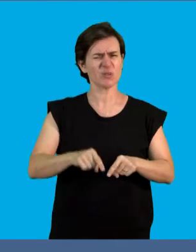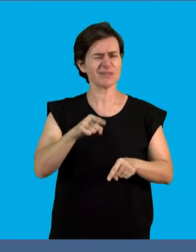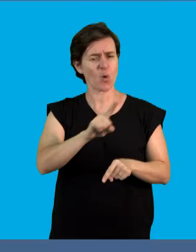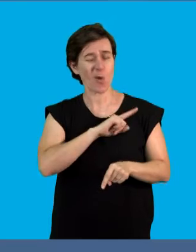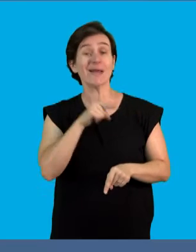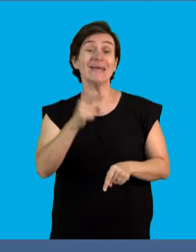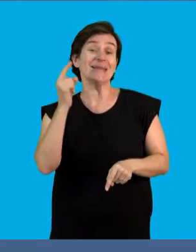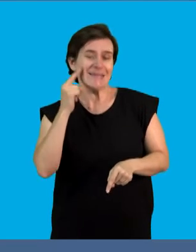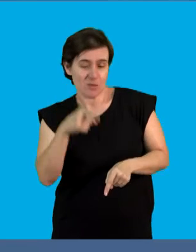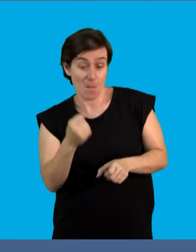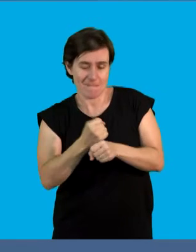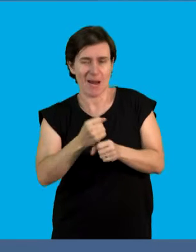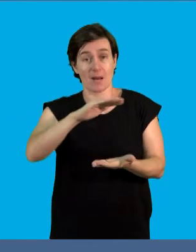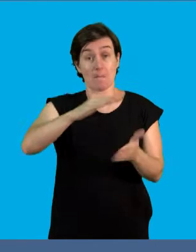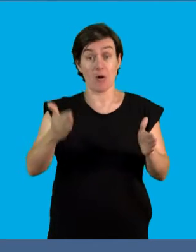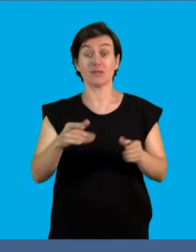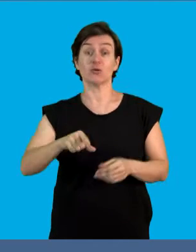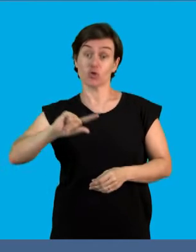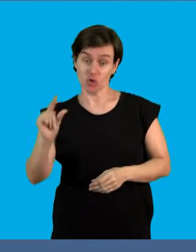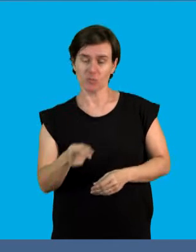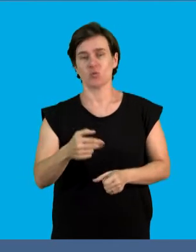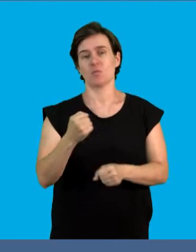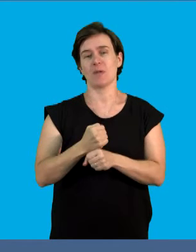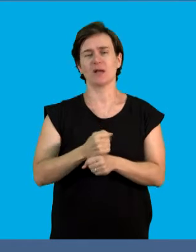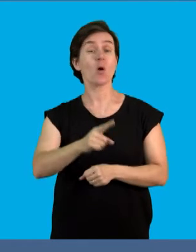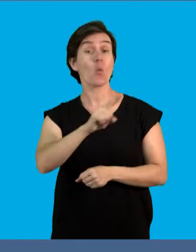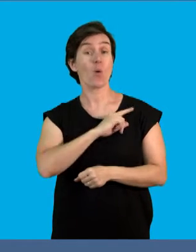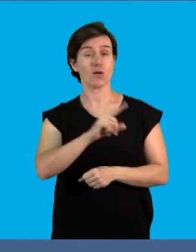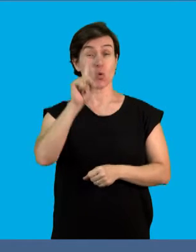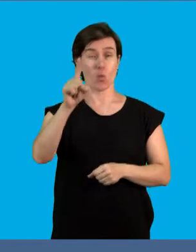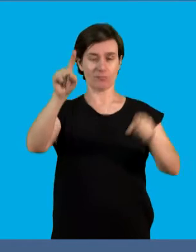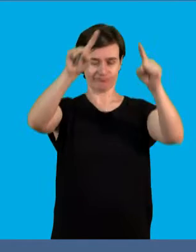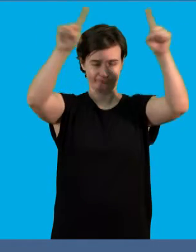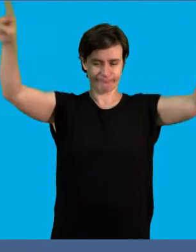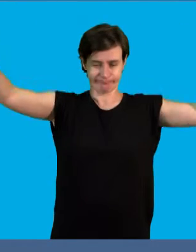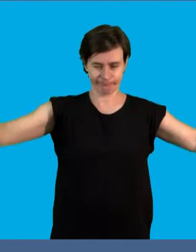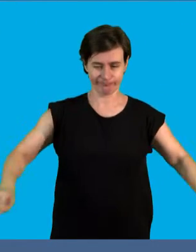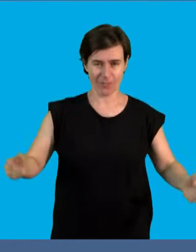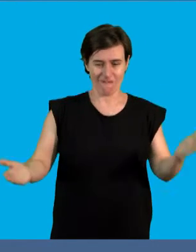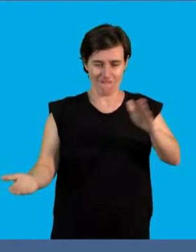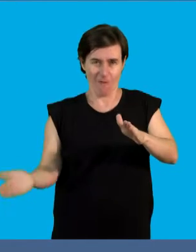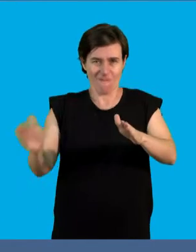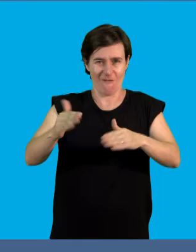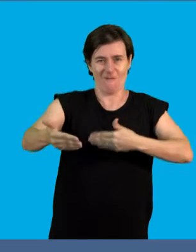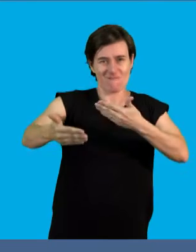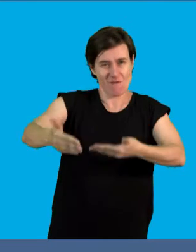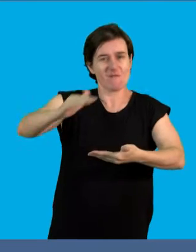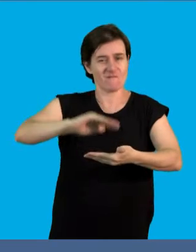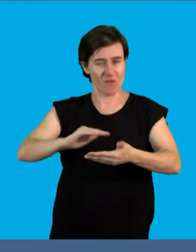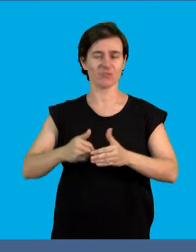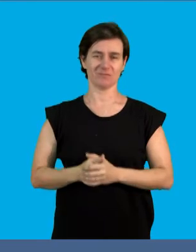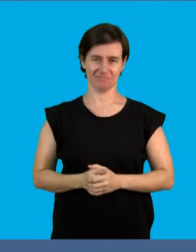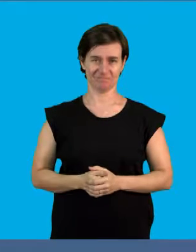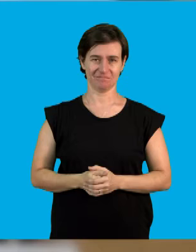it easier to assemble and less expensive to produce because it is assembled from one sheet of